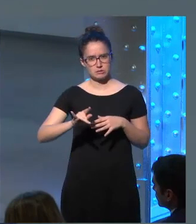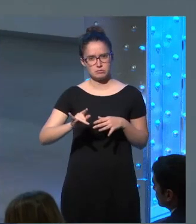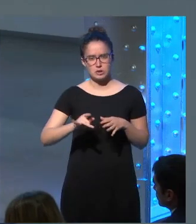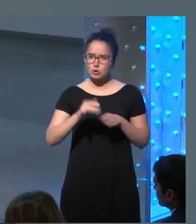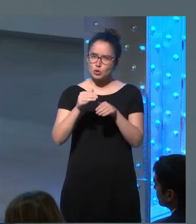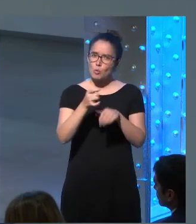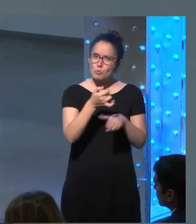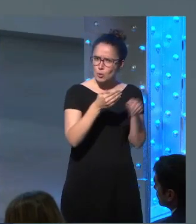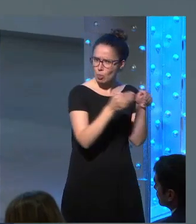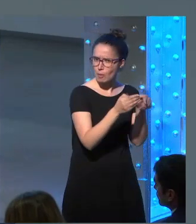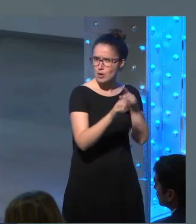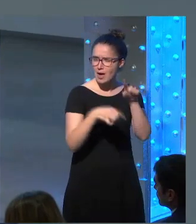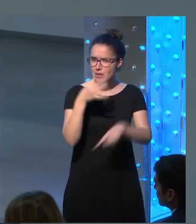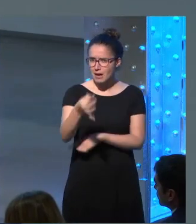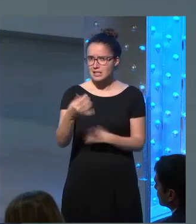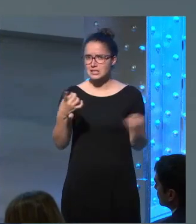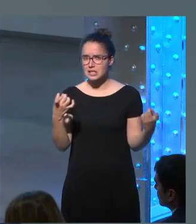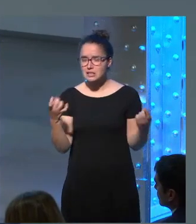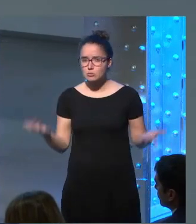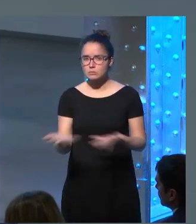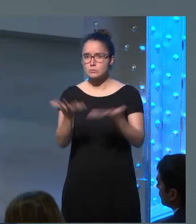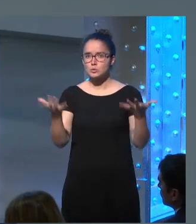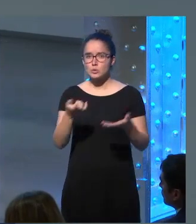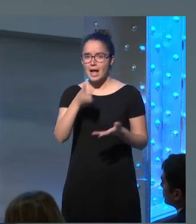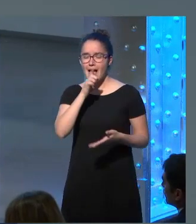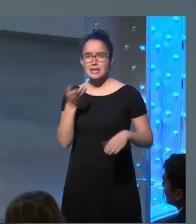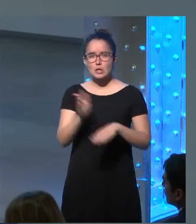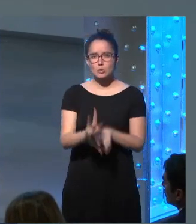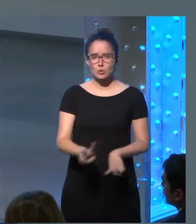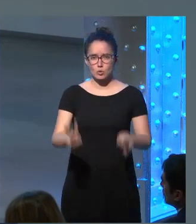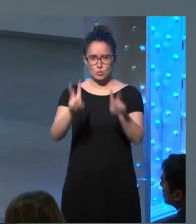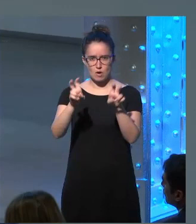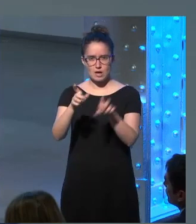colloquium. It is not just a question of knowledge, that is part of the equation, but we should also